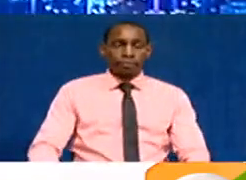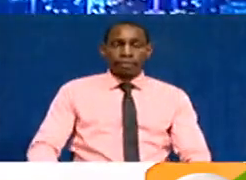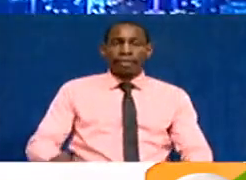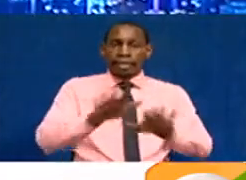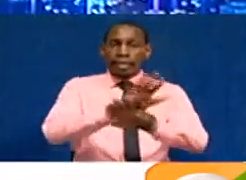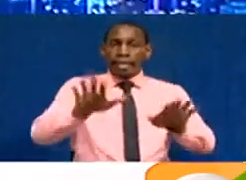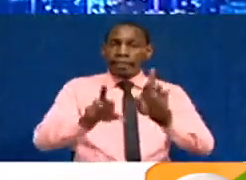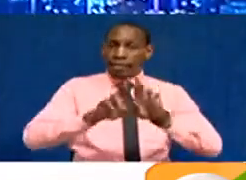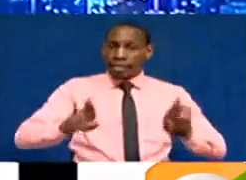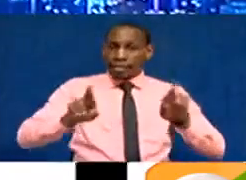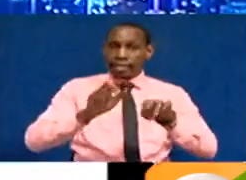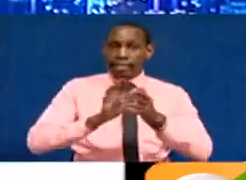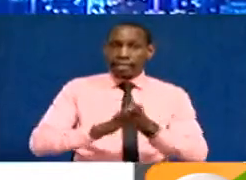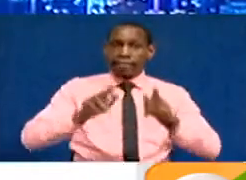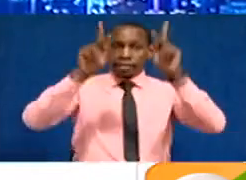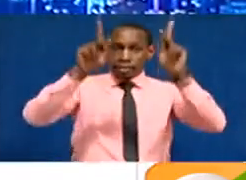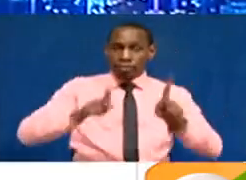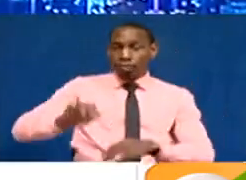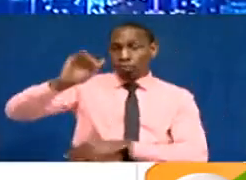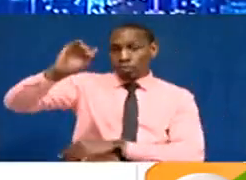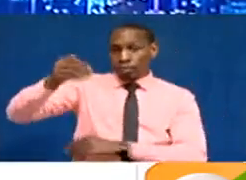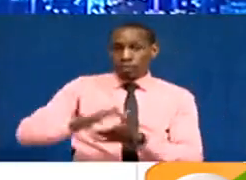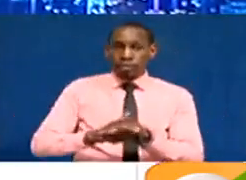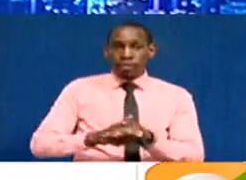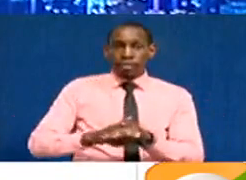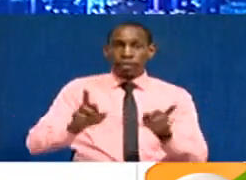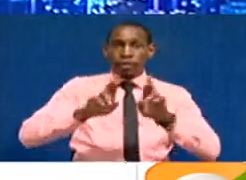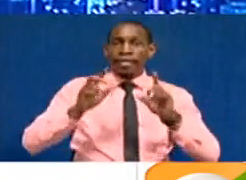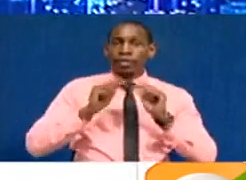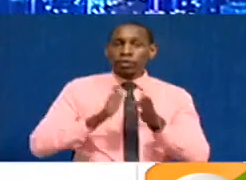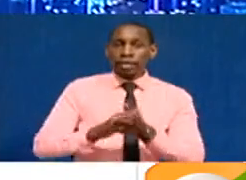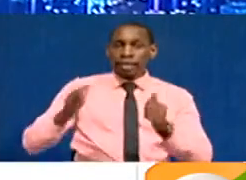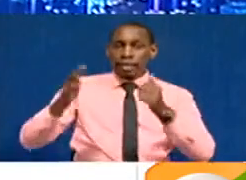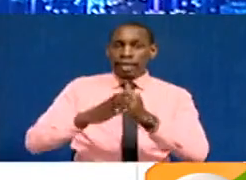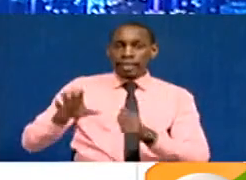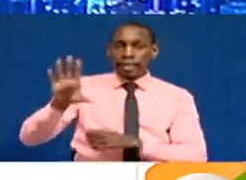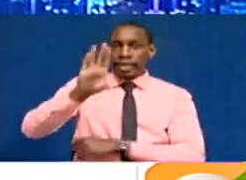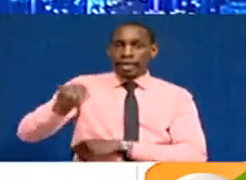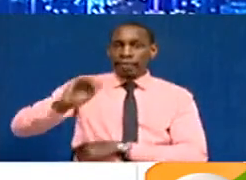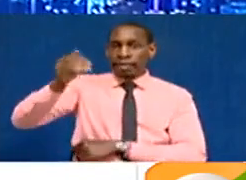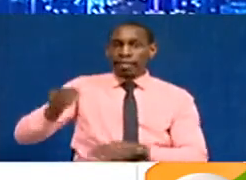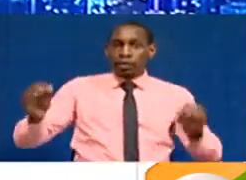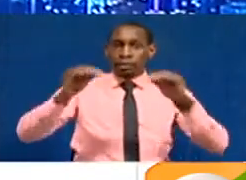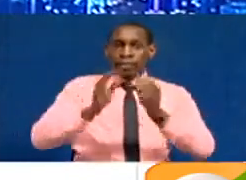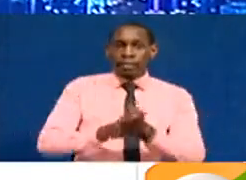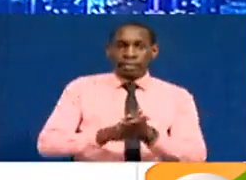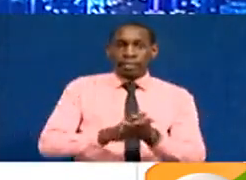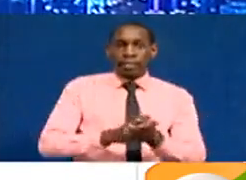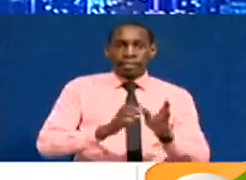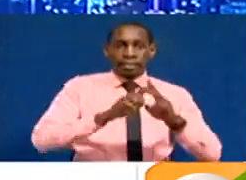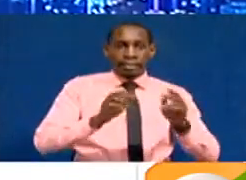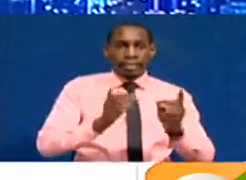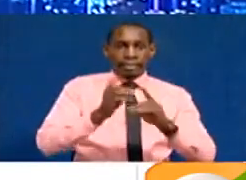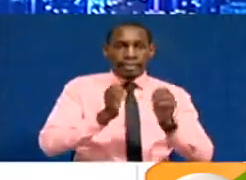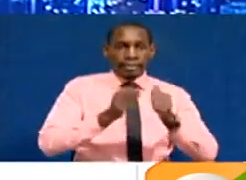It is all systems go as the lakeside city of Kisumu gears to host the 9th AfriCity Summit, slated for the